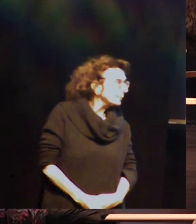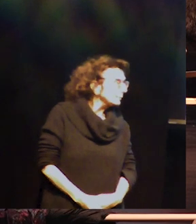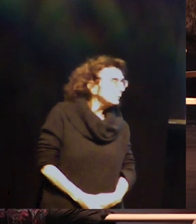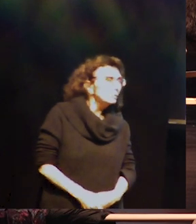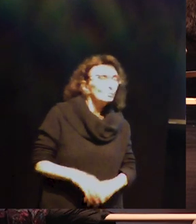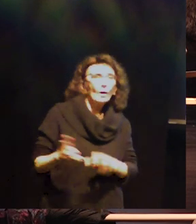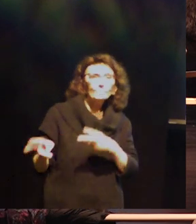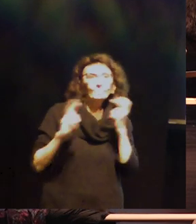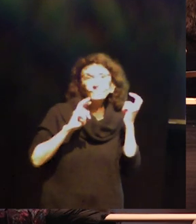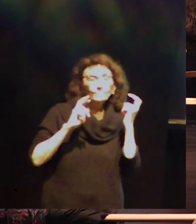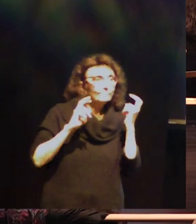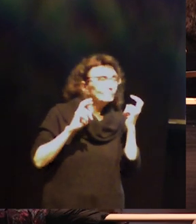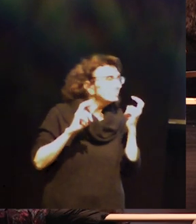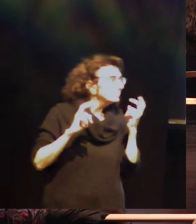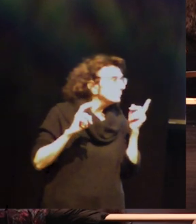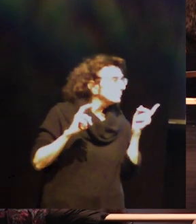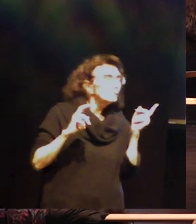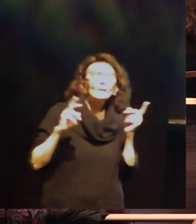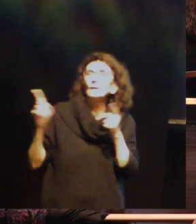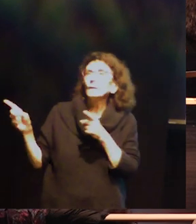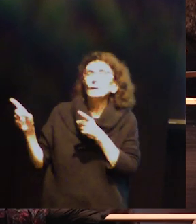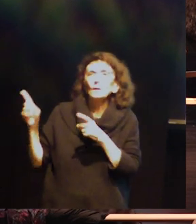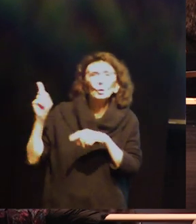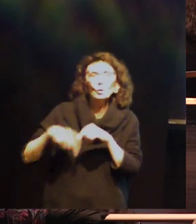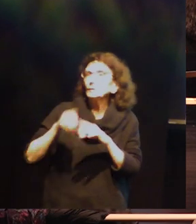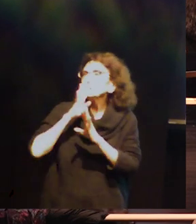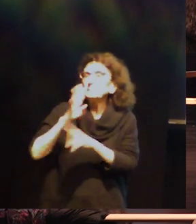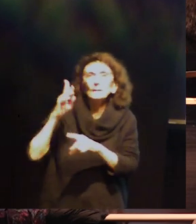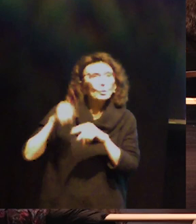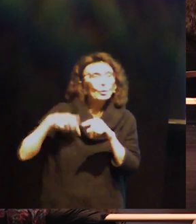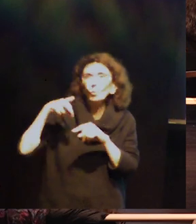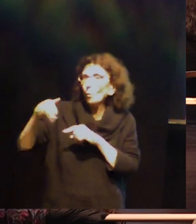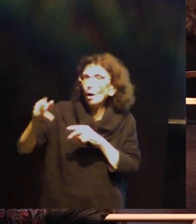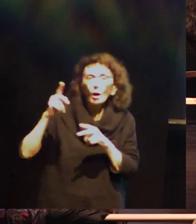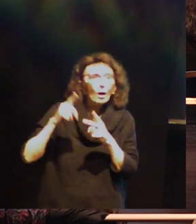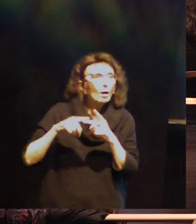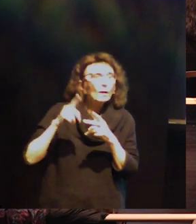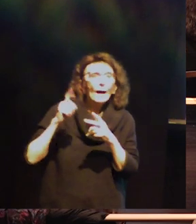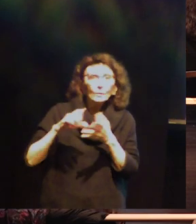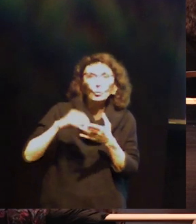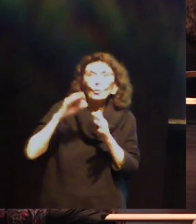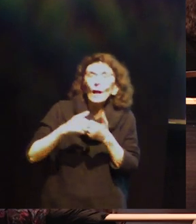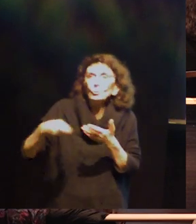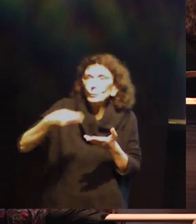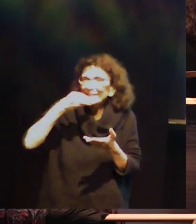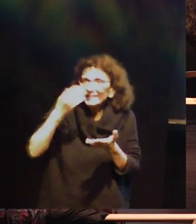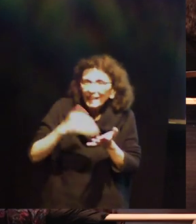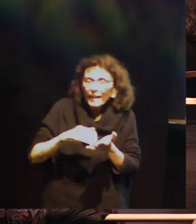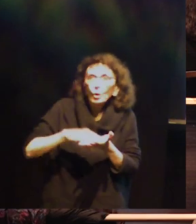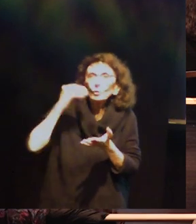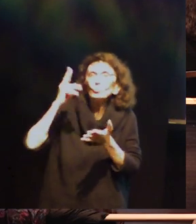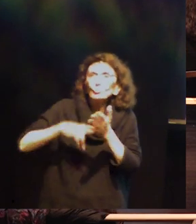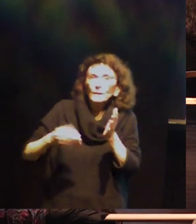laid up for, I don't know. Like a year. He lost the ability to speak, walk, had to relearn how to eat, read,